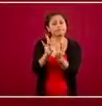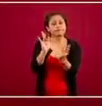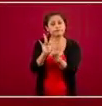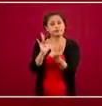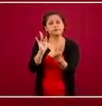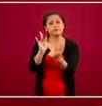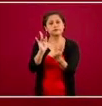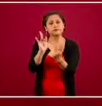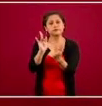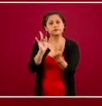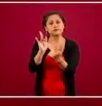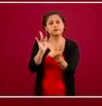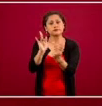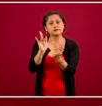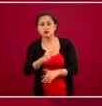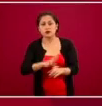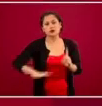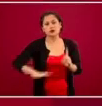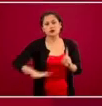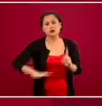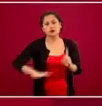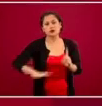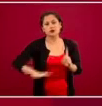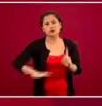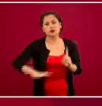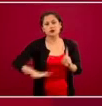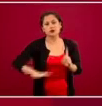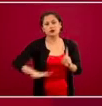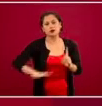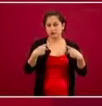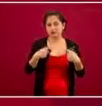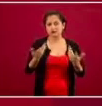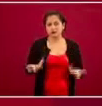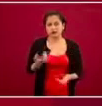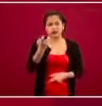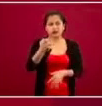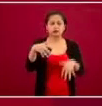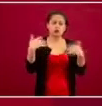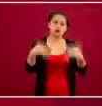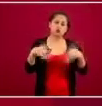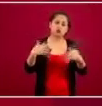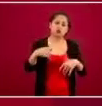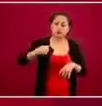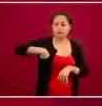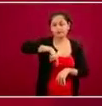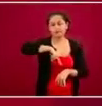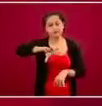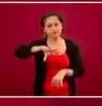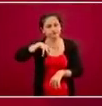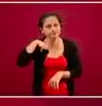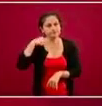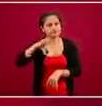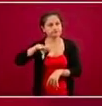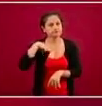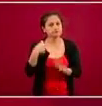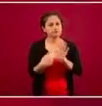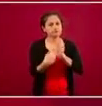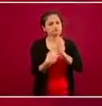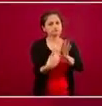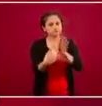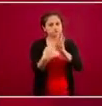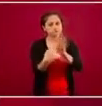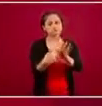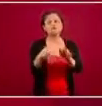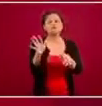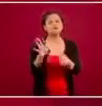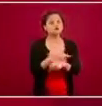that's the number of people, but the average interaction number is two per person. So we have over